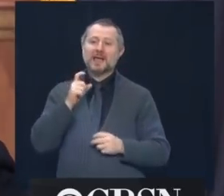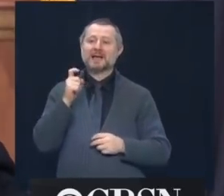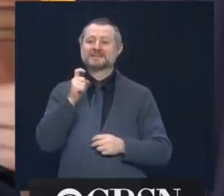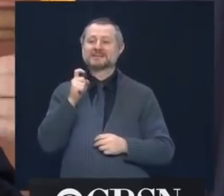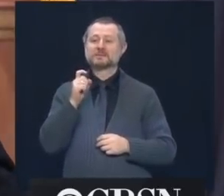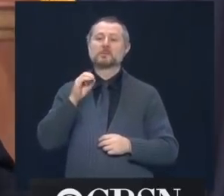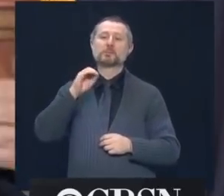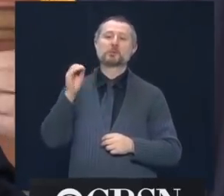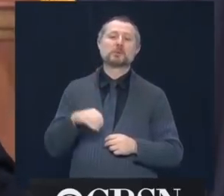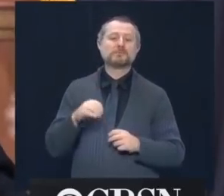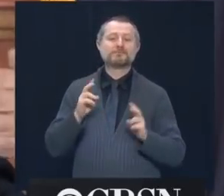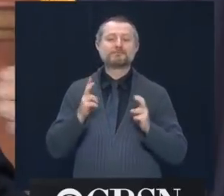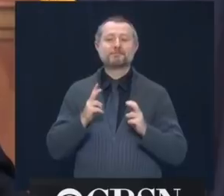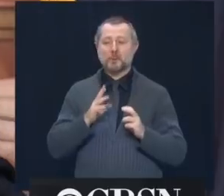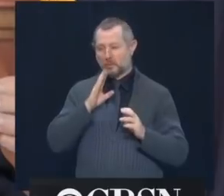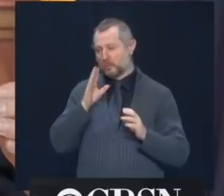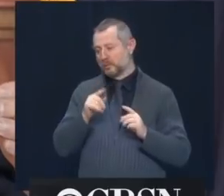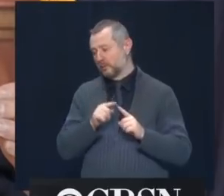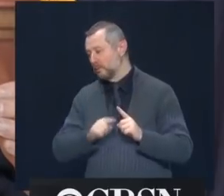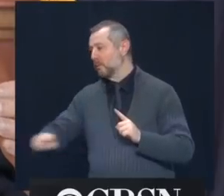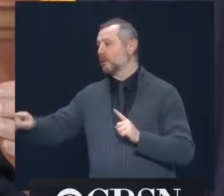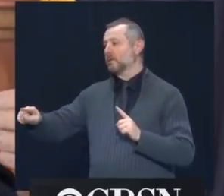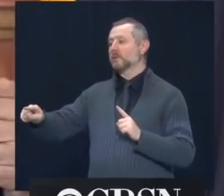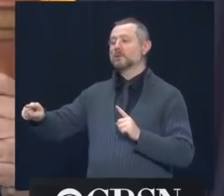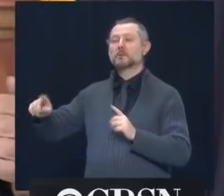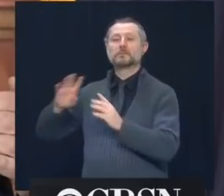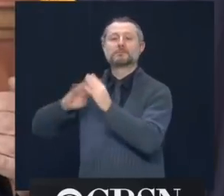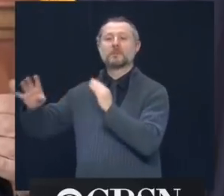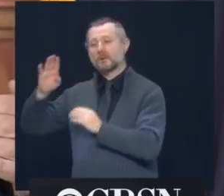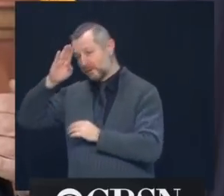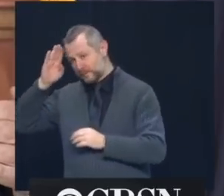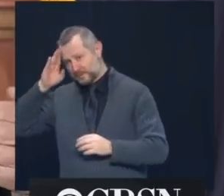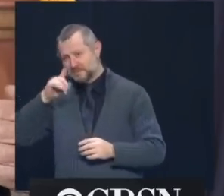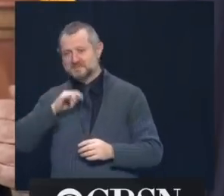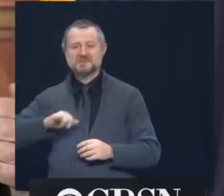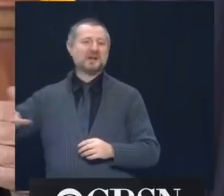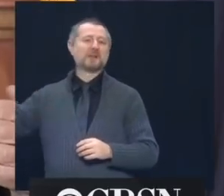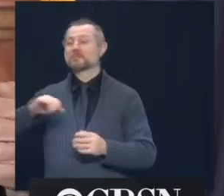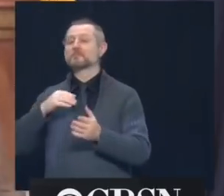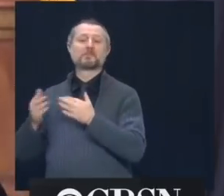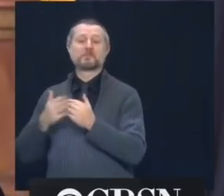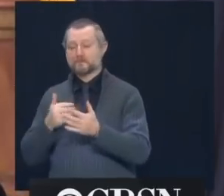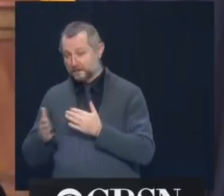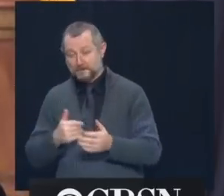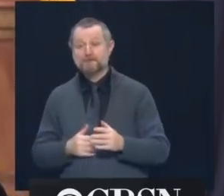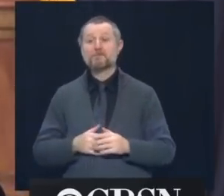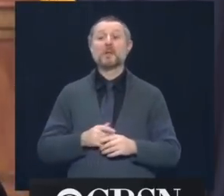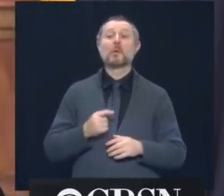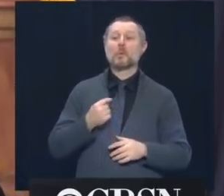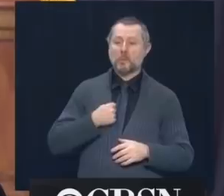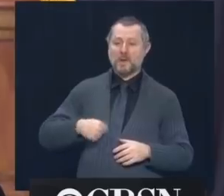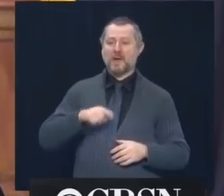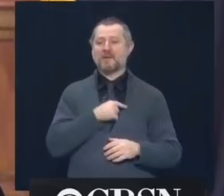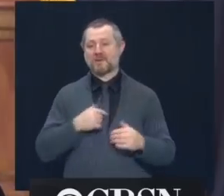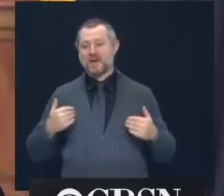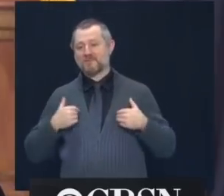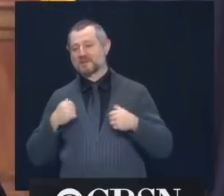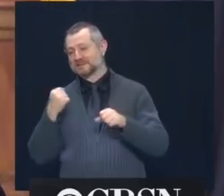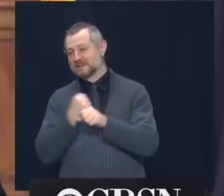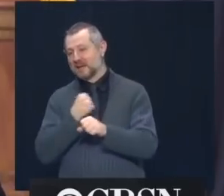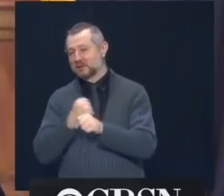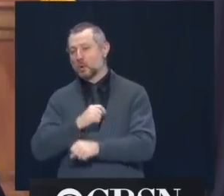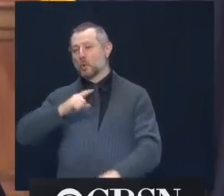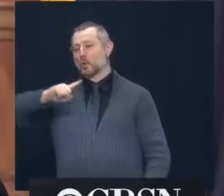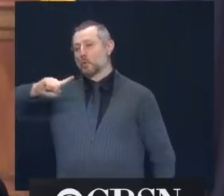hospitalized. So you wind up using the same numbers anyway. We do have data on where the spread is coming